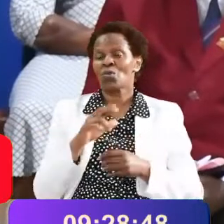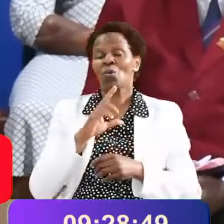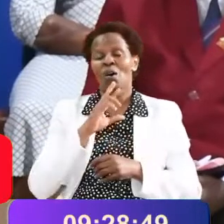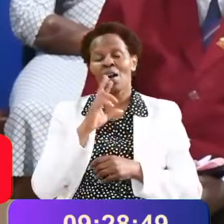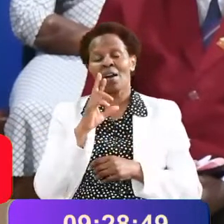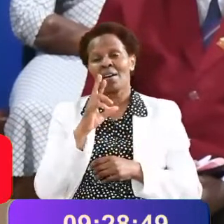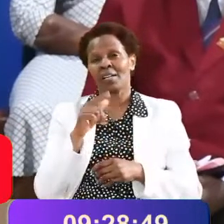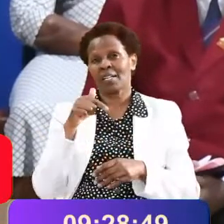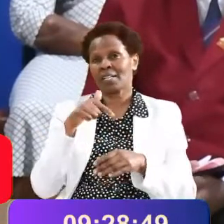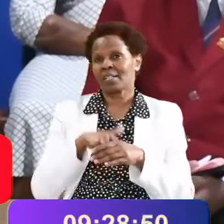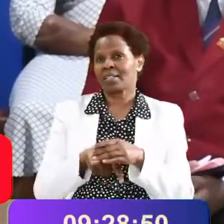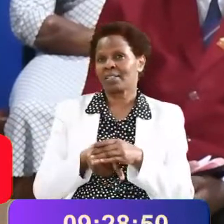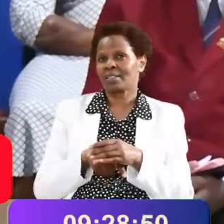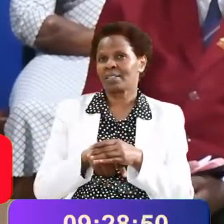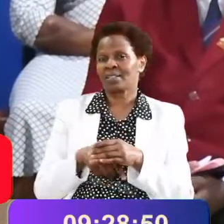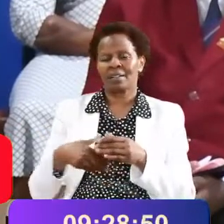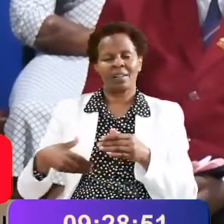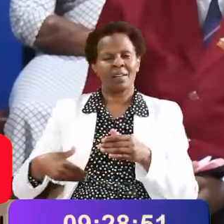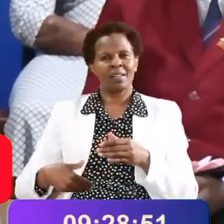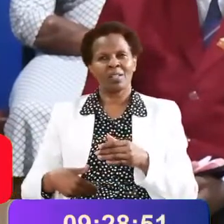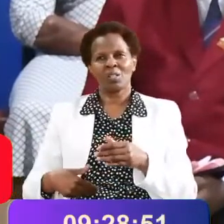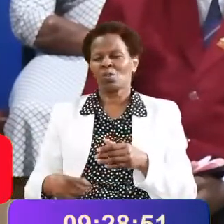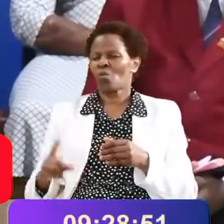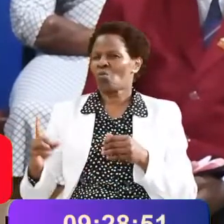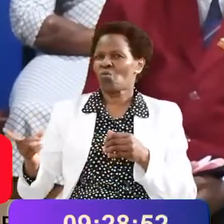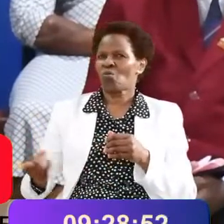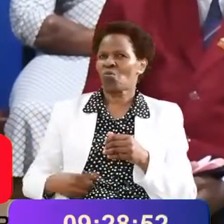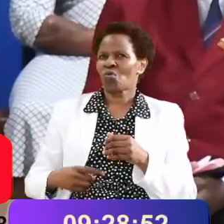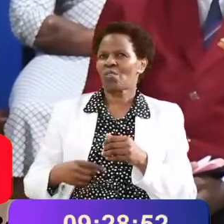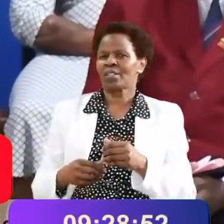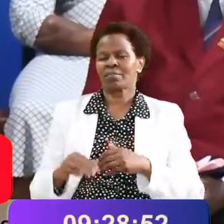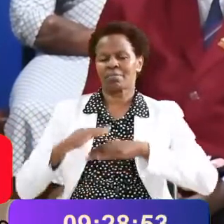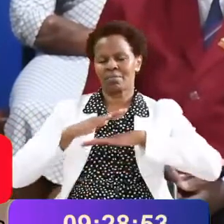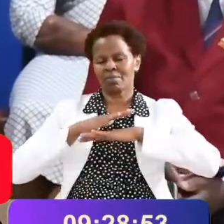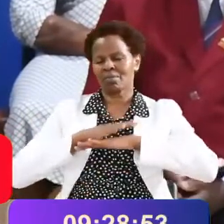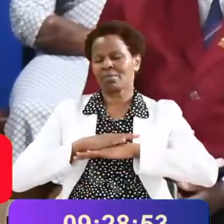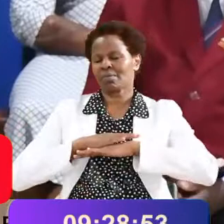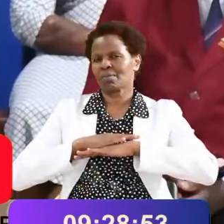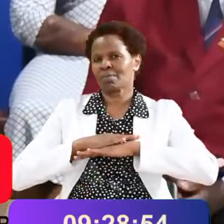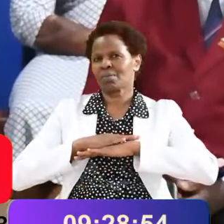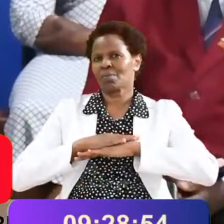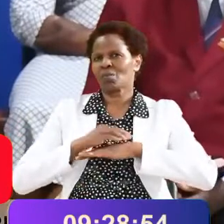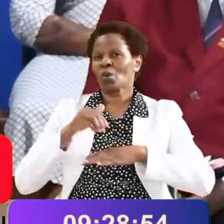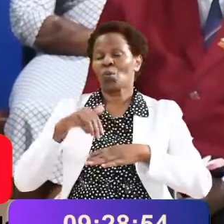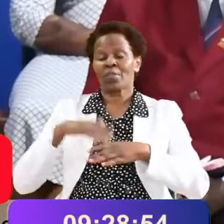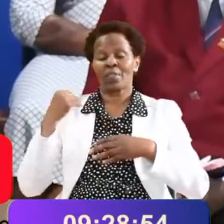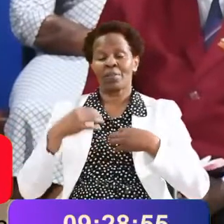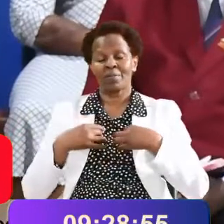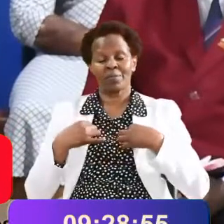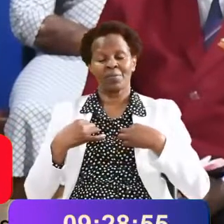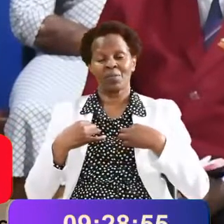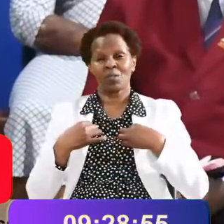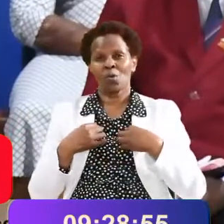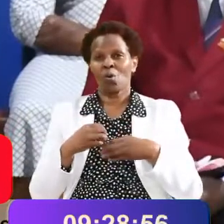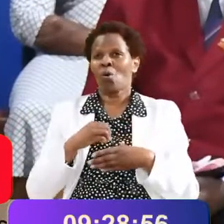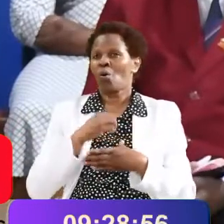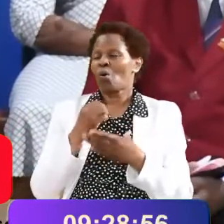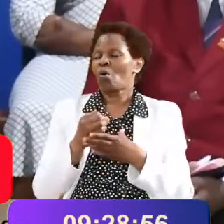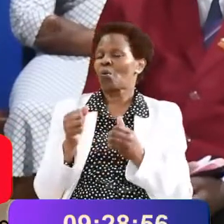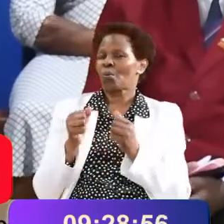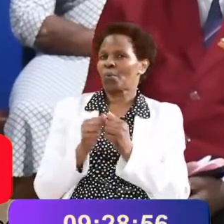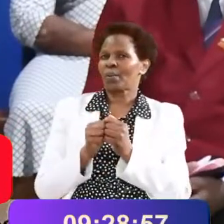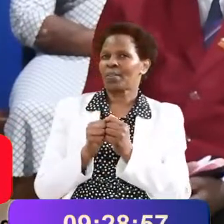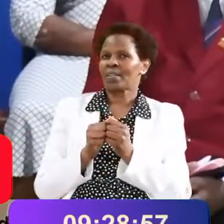content. Whether he was hungry, he was content. Whether he was without clothes, he was content. He knew how